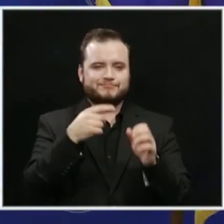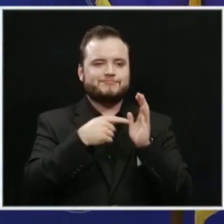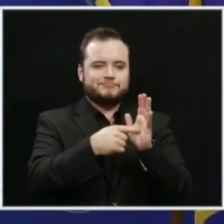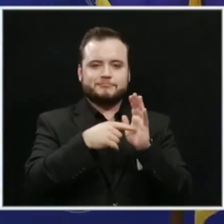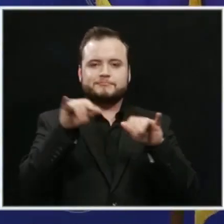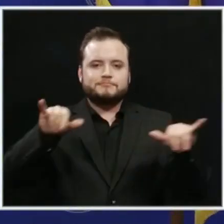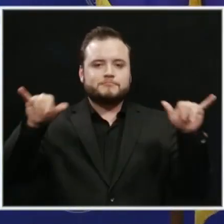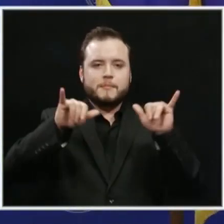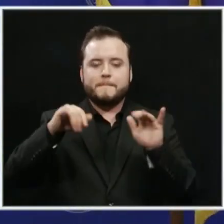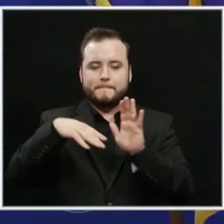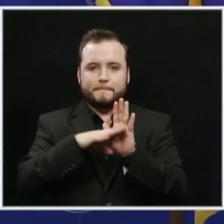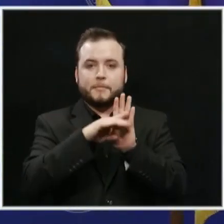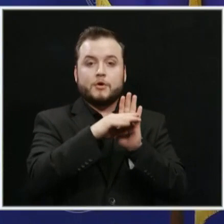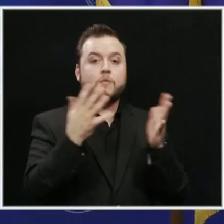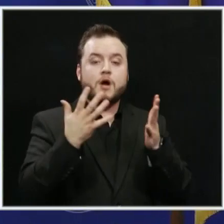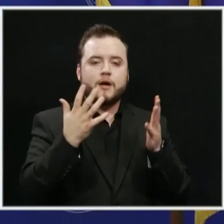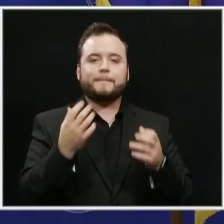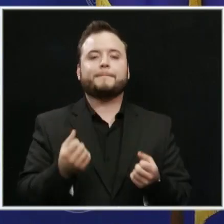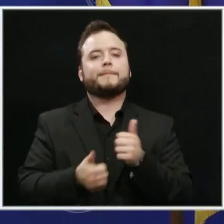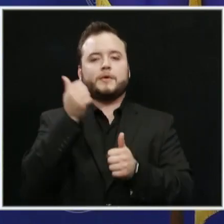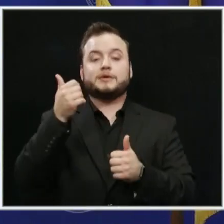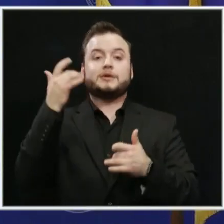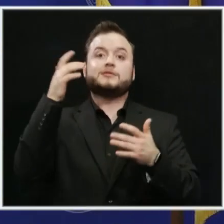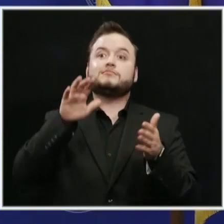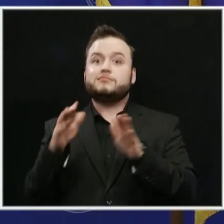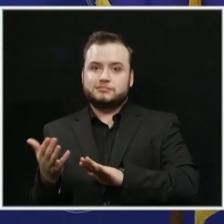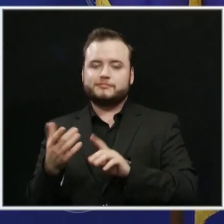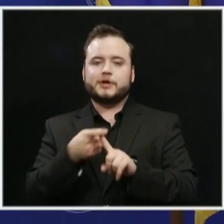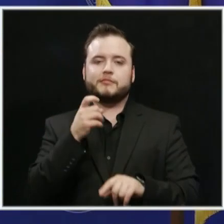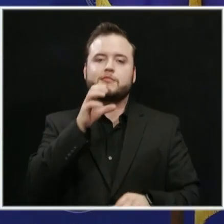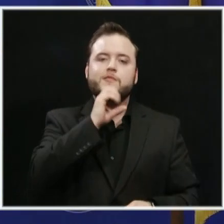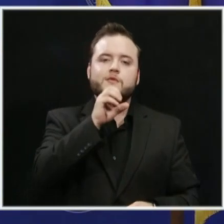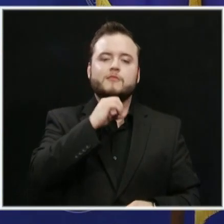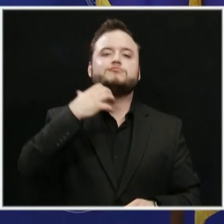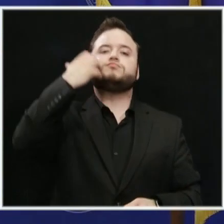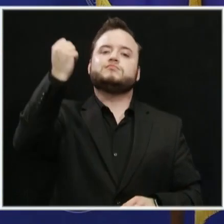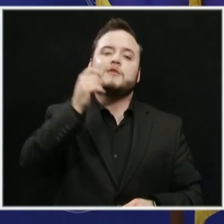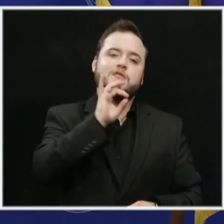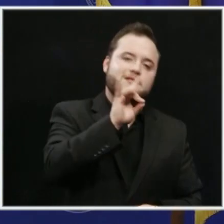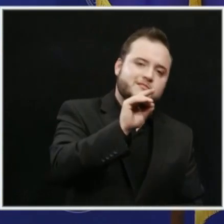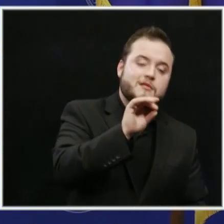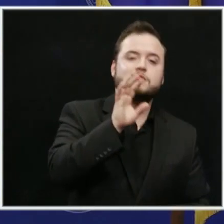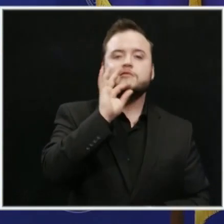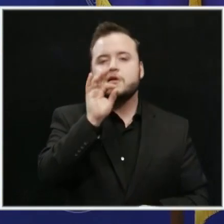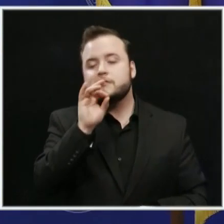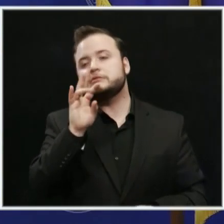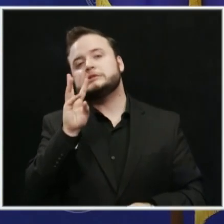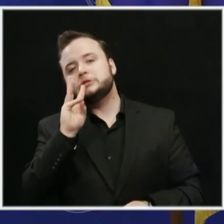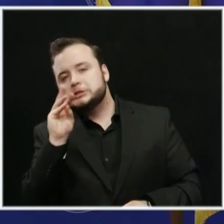70s, 2 individuals in their 60s in this case. As of today,